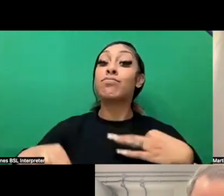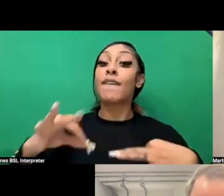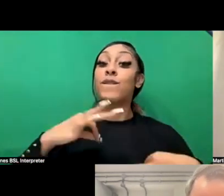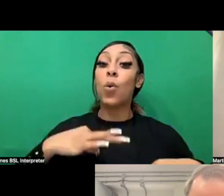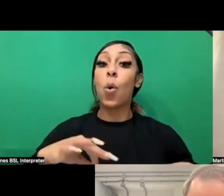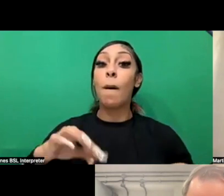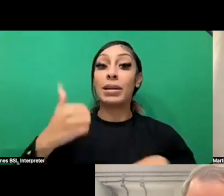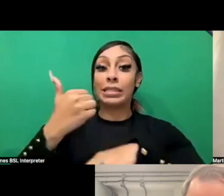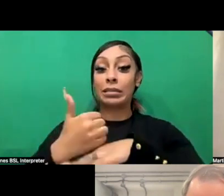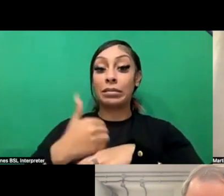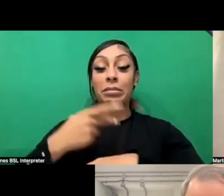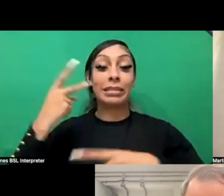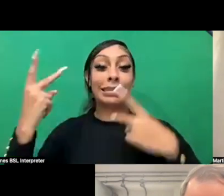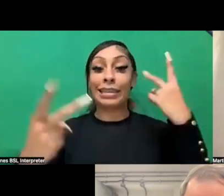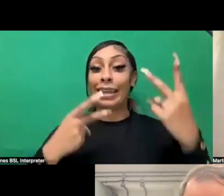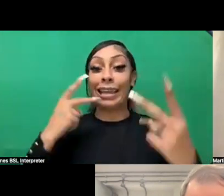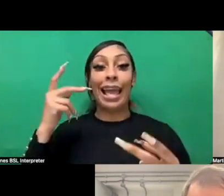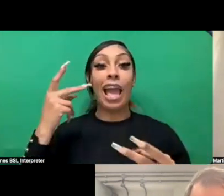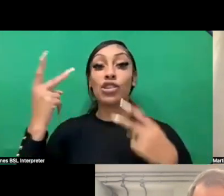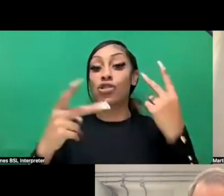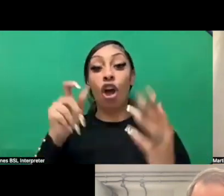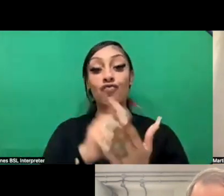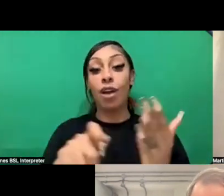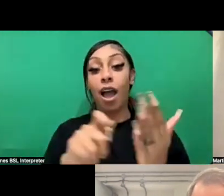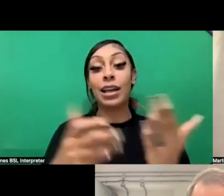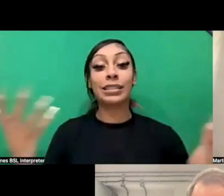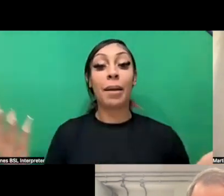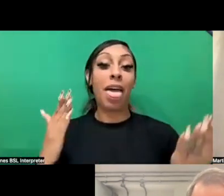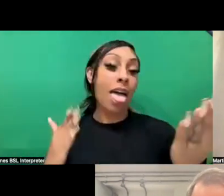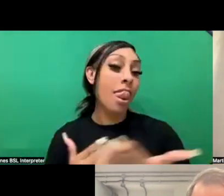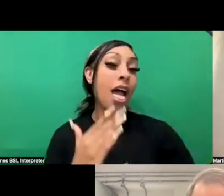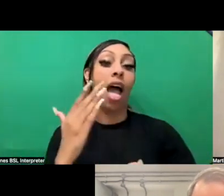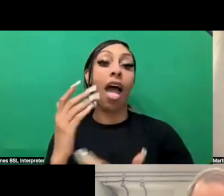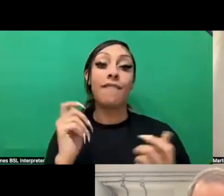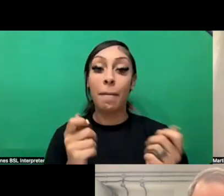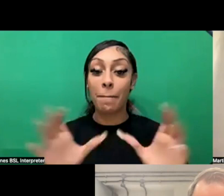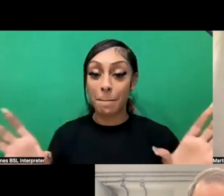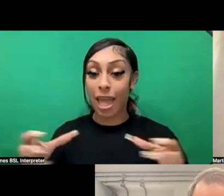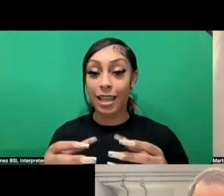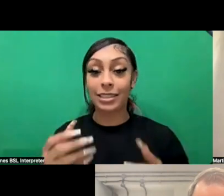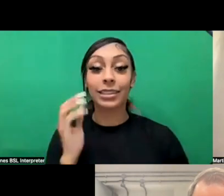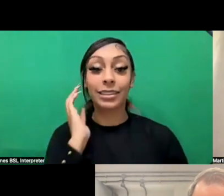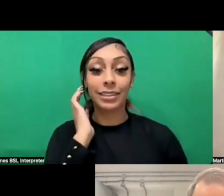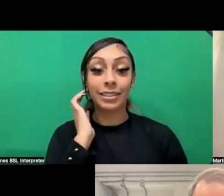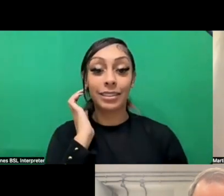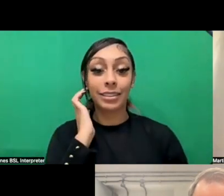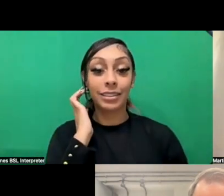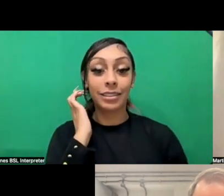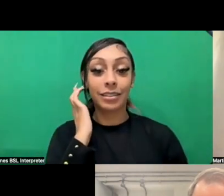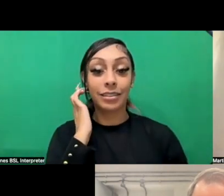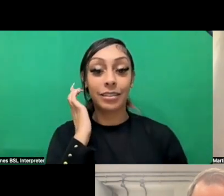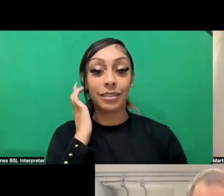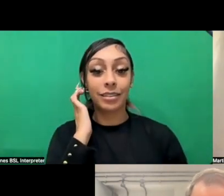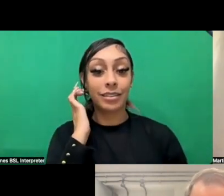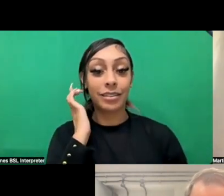a singer-songwriter. So I play live and I want to jam with bands and want to be able Yes. to play along. I'm not Slash